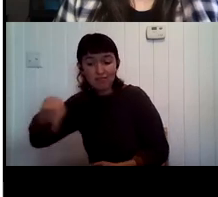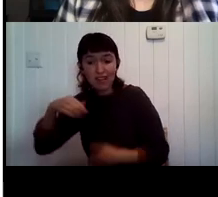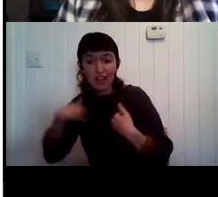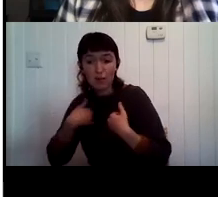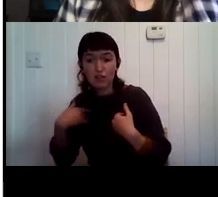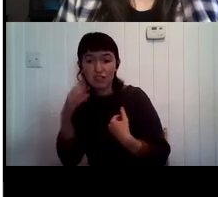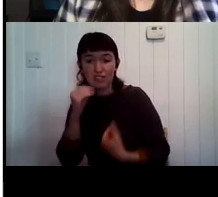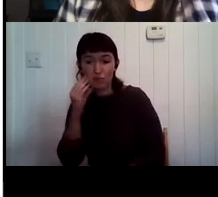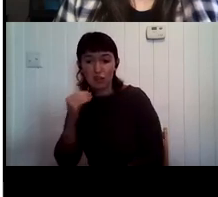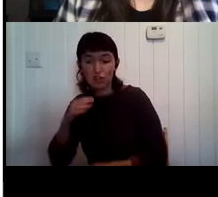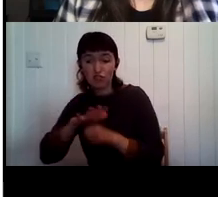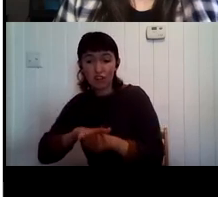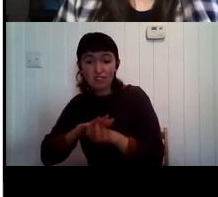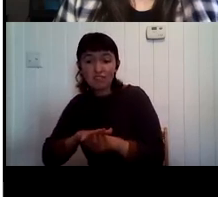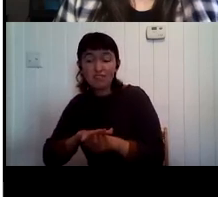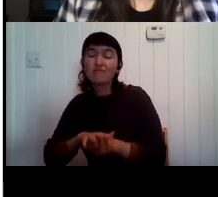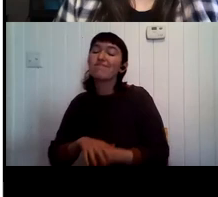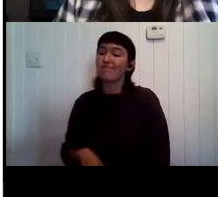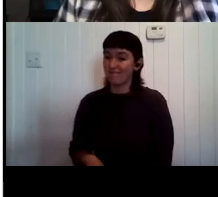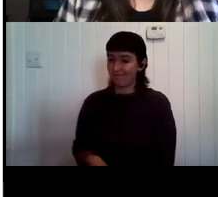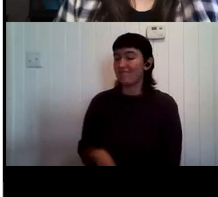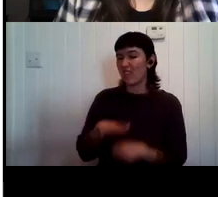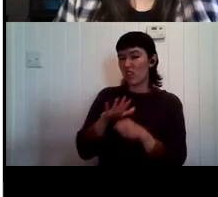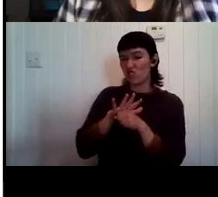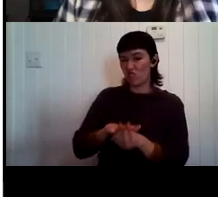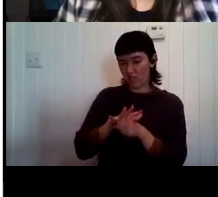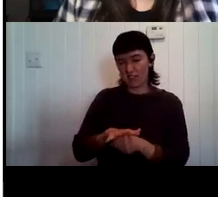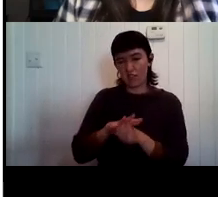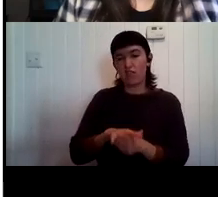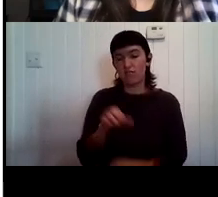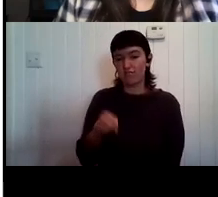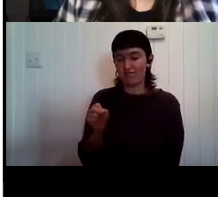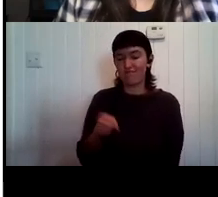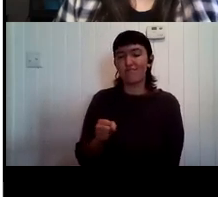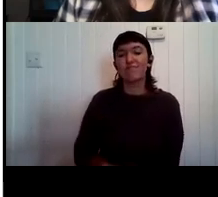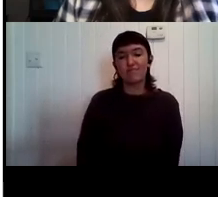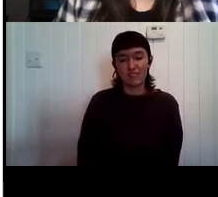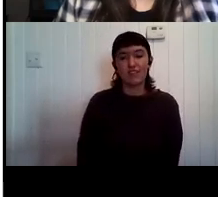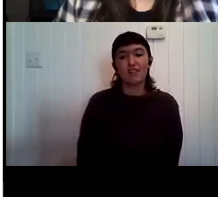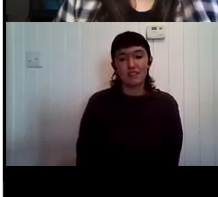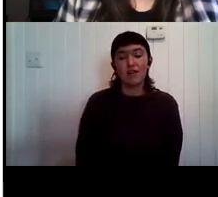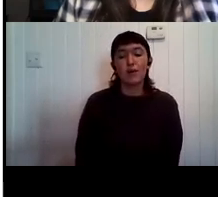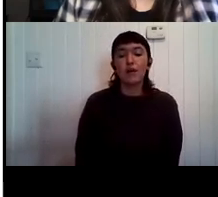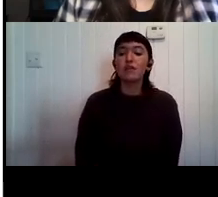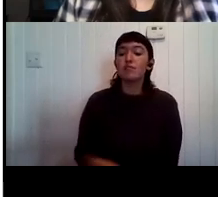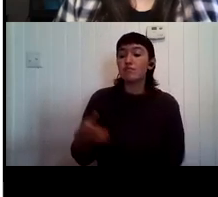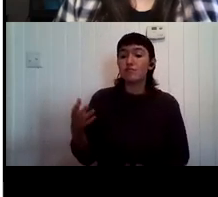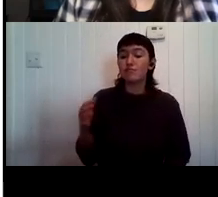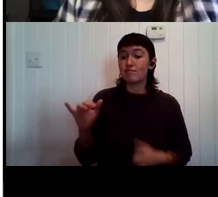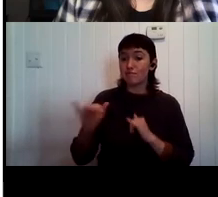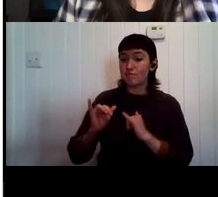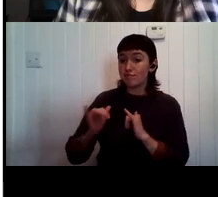It'd be really stressful. It'd be really stressful. And just like you and me, whenever we have